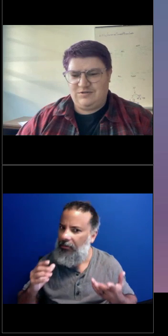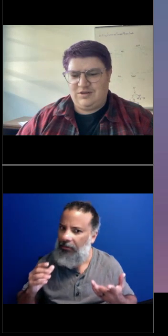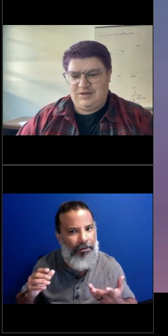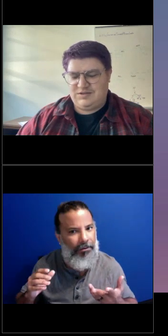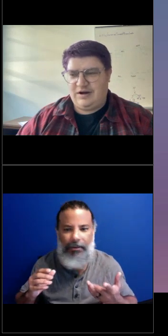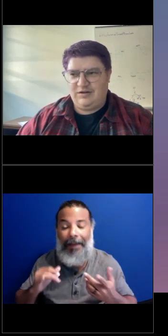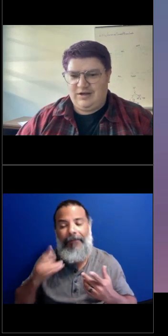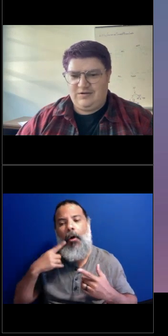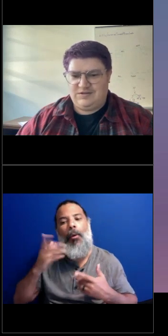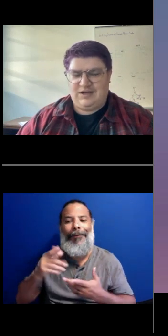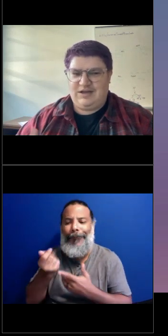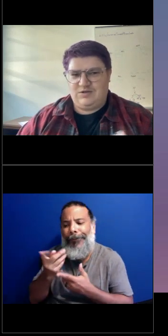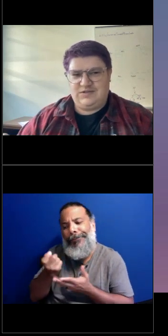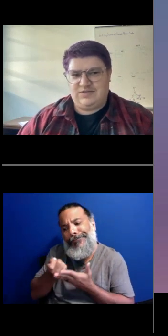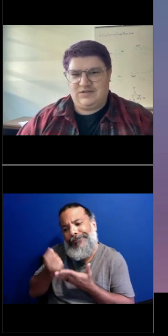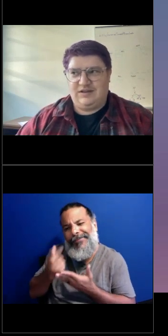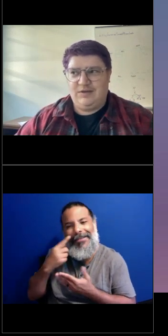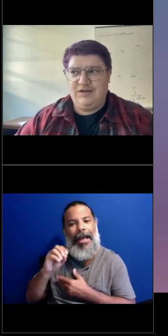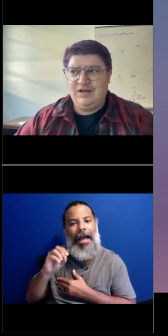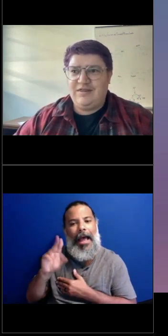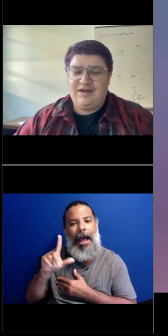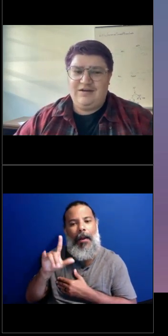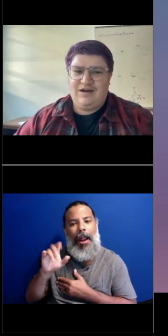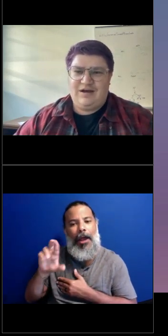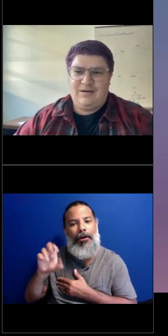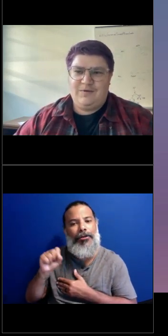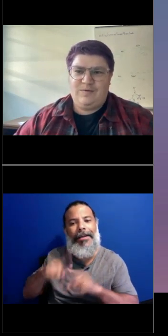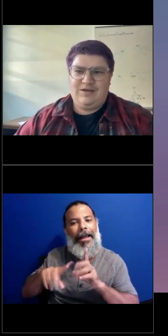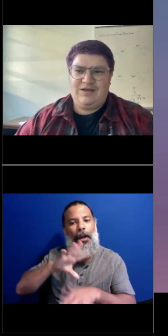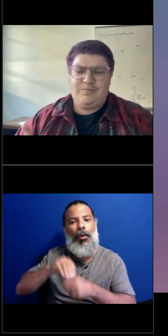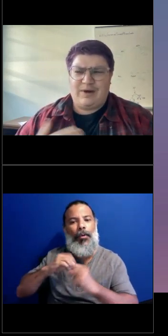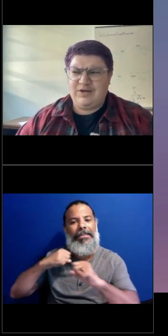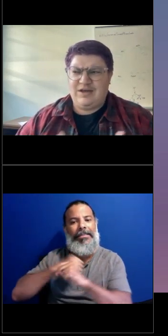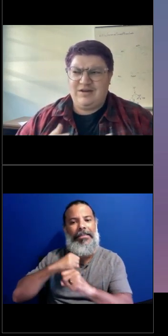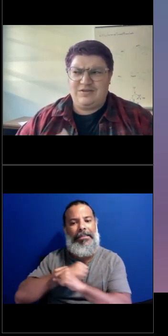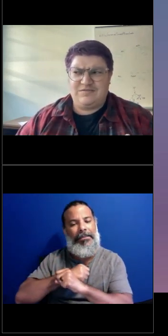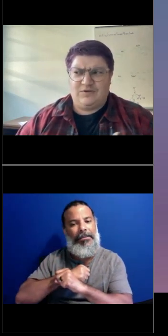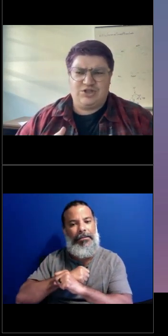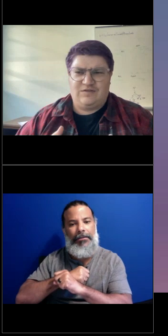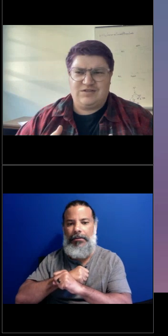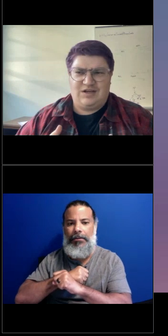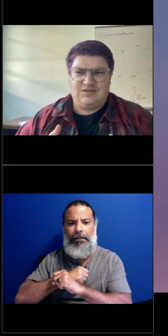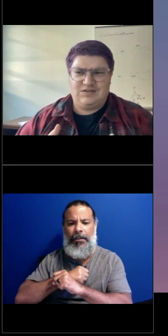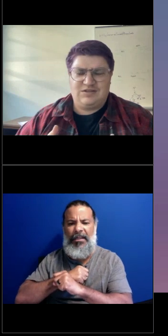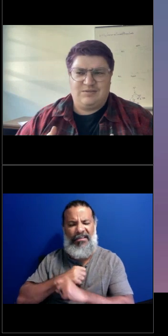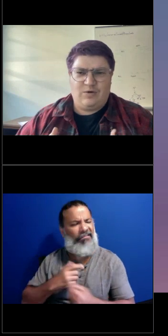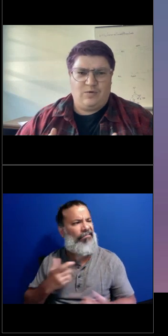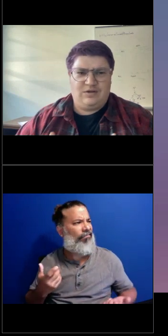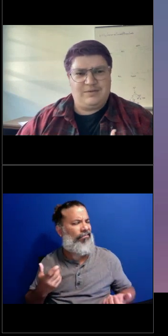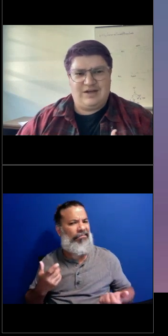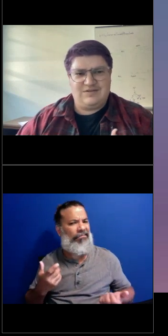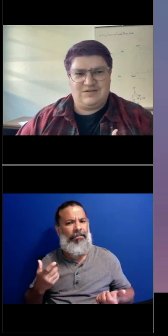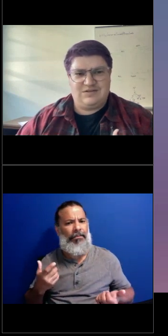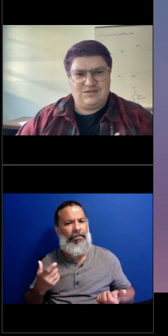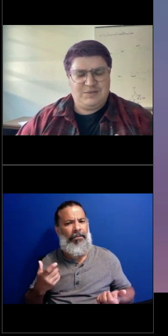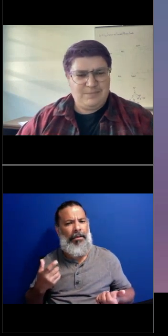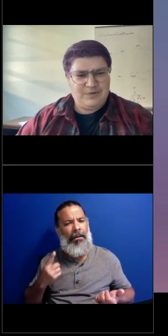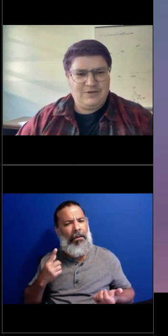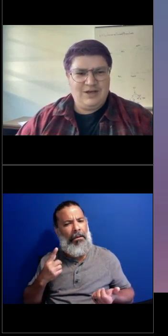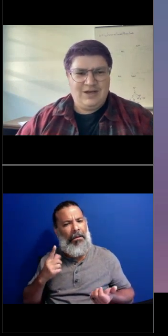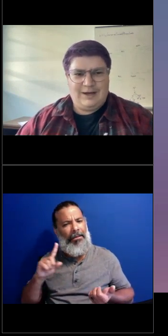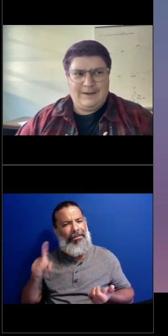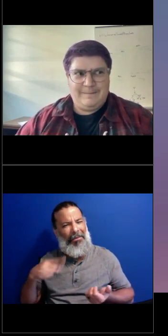to exclude them because they're outliers and I can't do stats on them, then we keep replicating creating this version of science that somehow only applies to